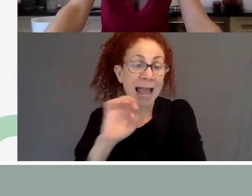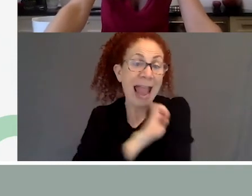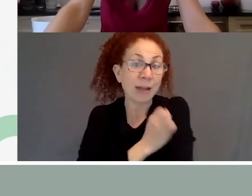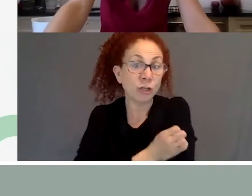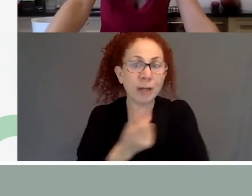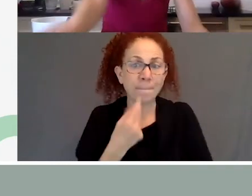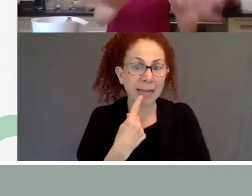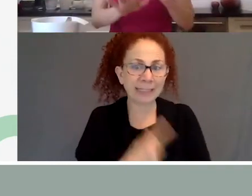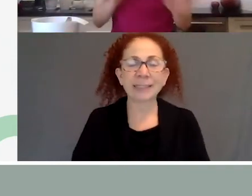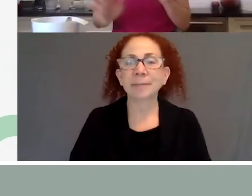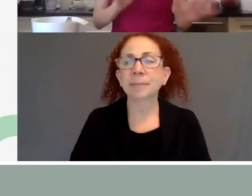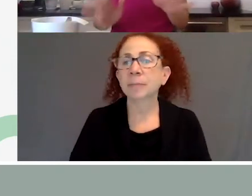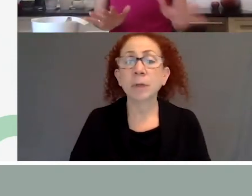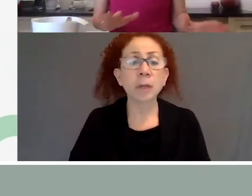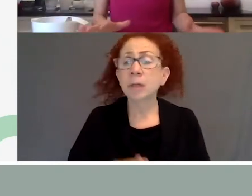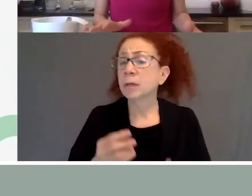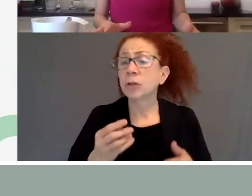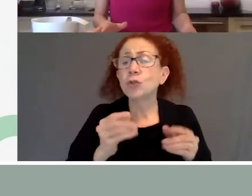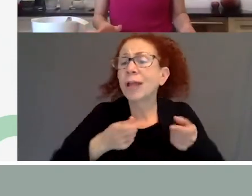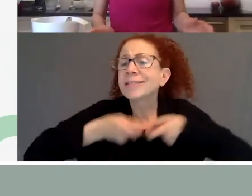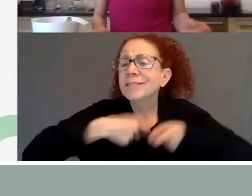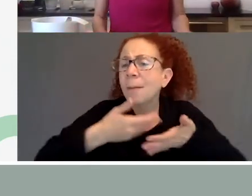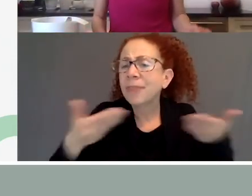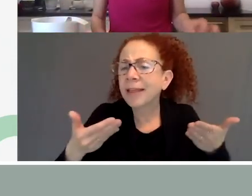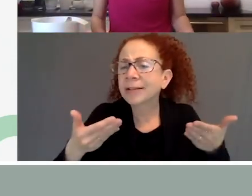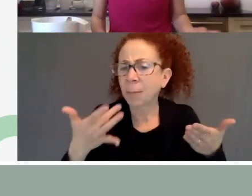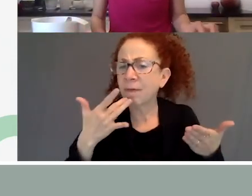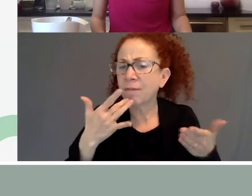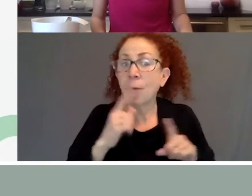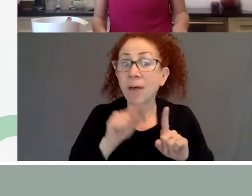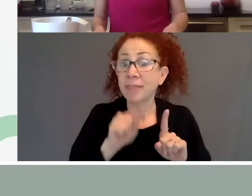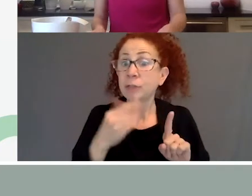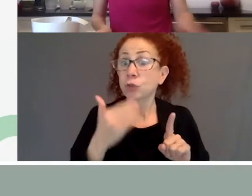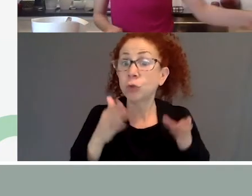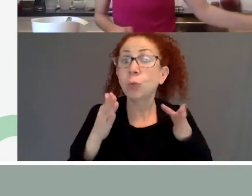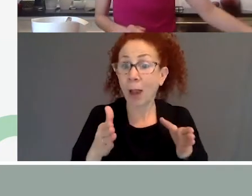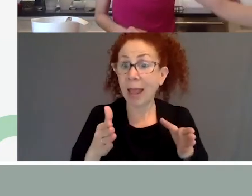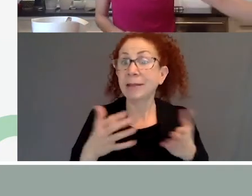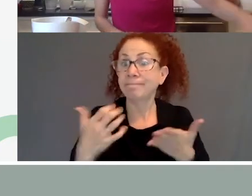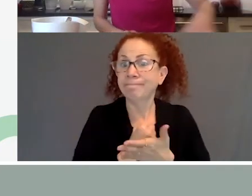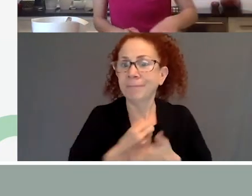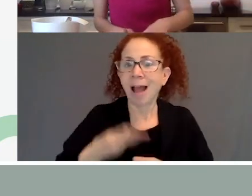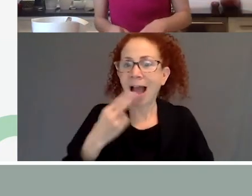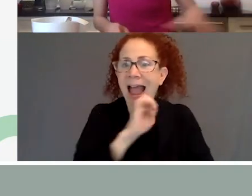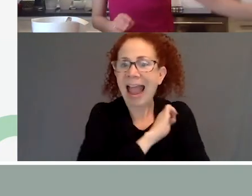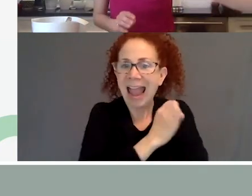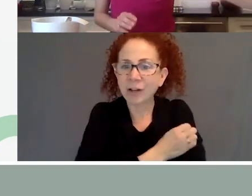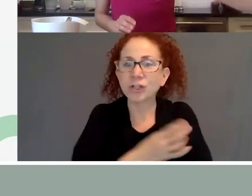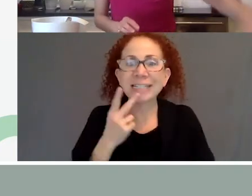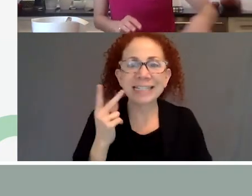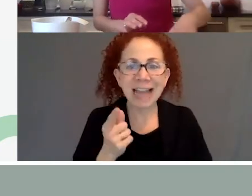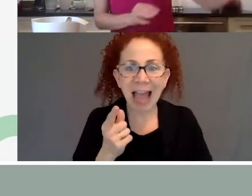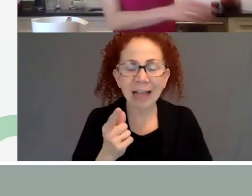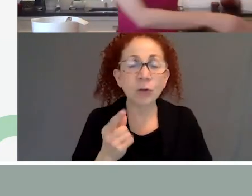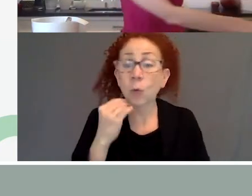can sub around the ingredients to your liking, but this is a really great way to get a high energy snack or even